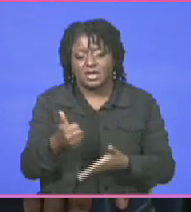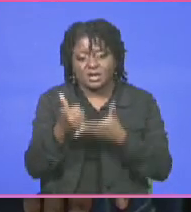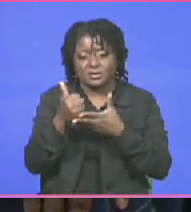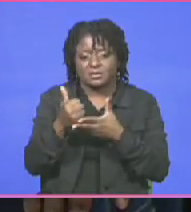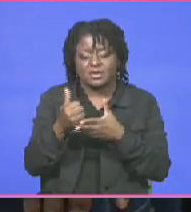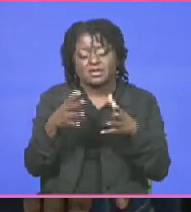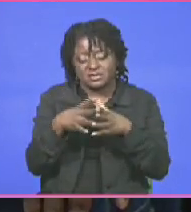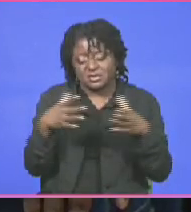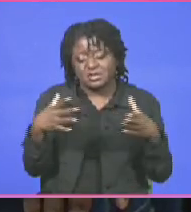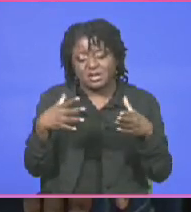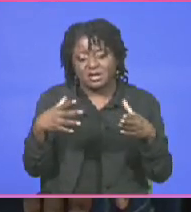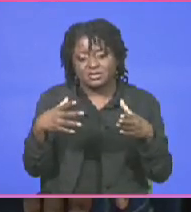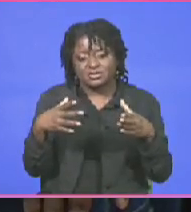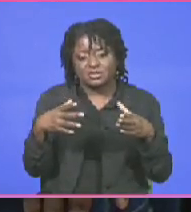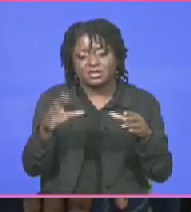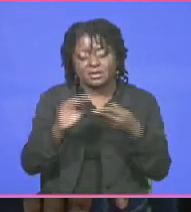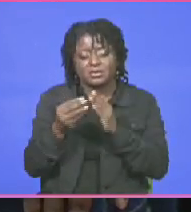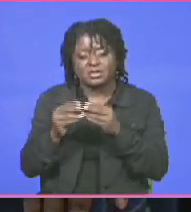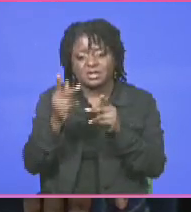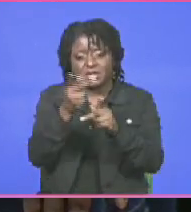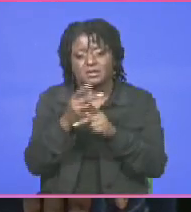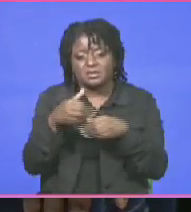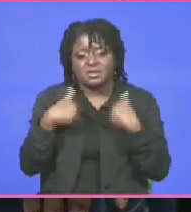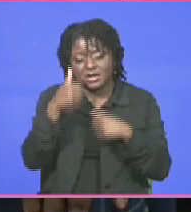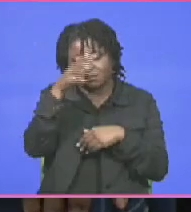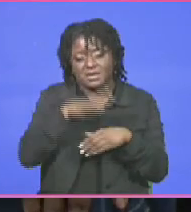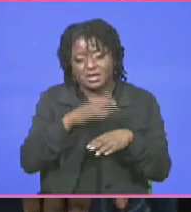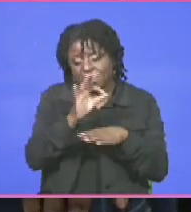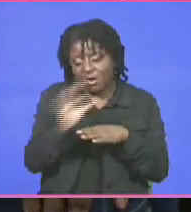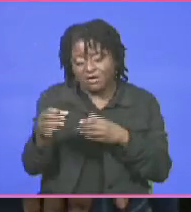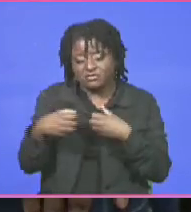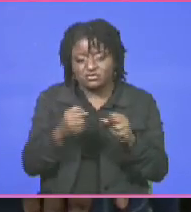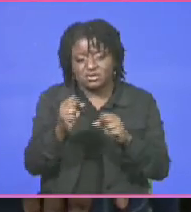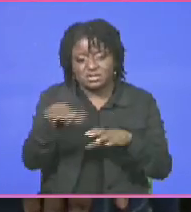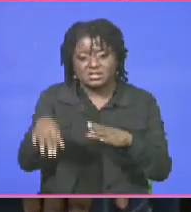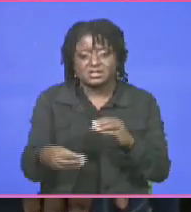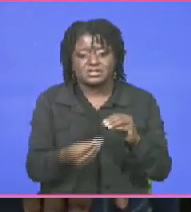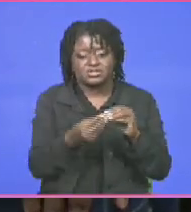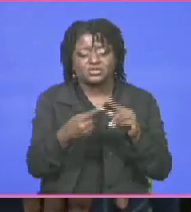at large, and keep young men off the street, in addition to doing the scholarship.